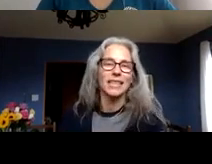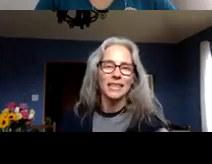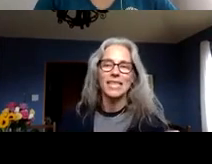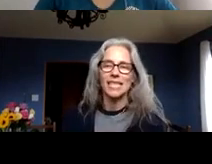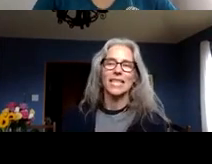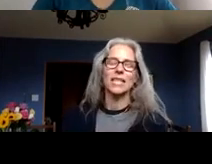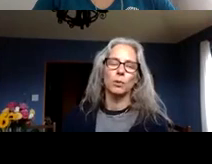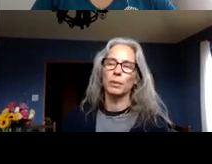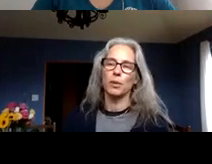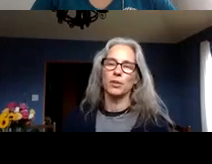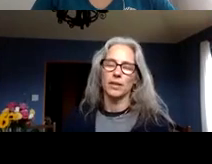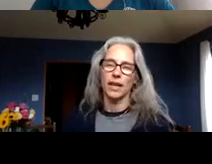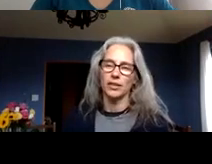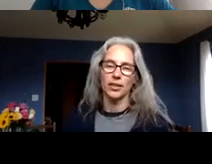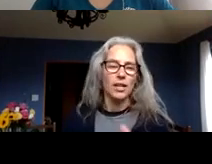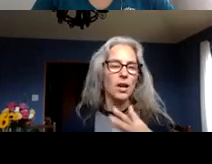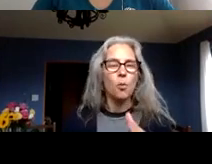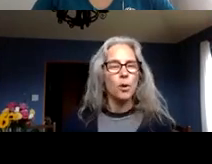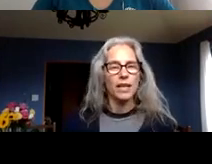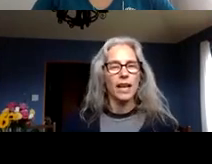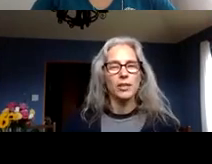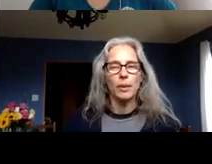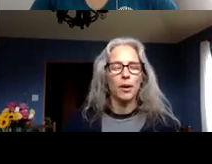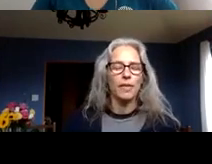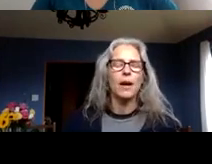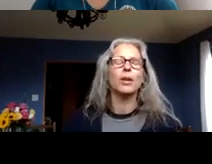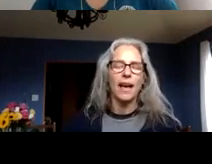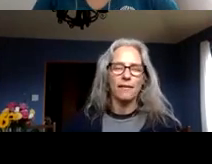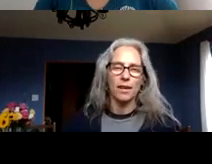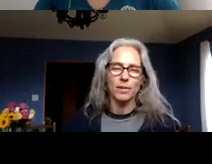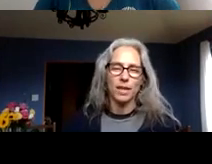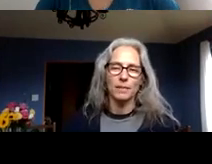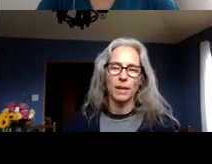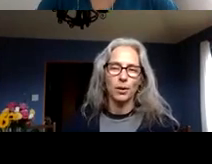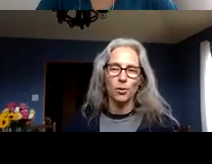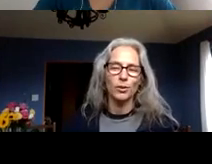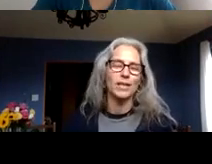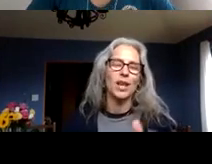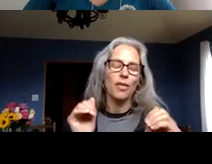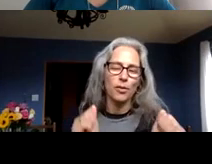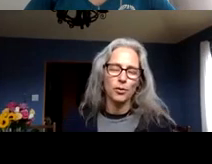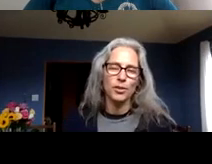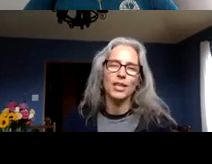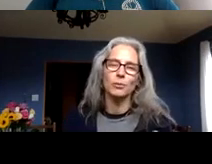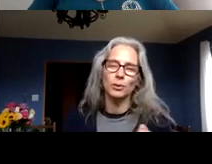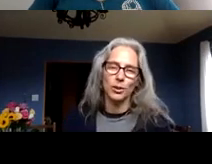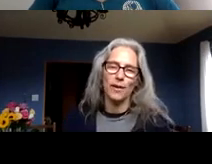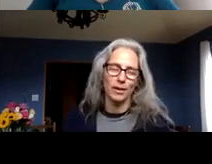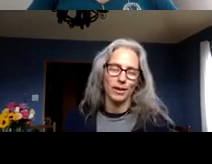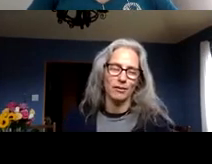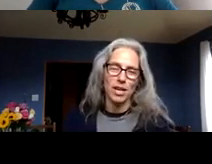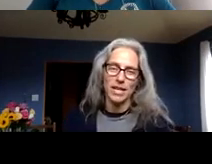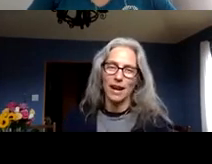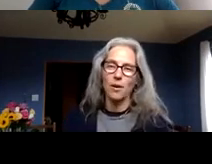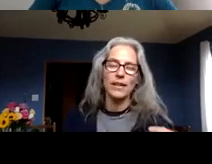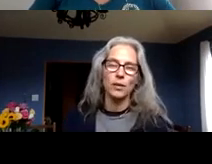and the links to these will be posted on the calendar. Once I catch my breath, I will have that updated. My goal is Thursday, you will know